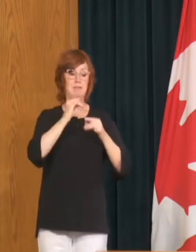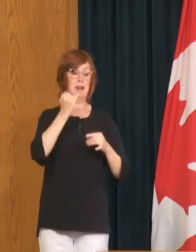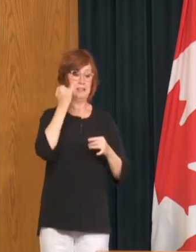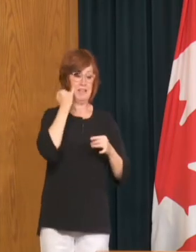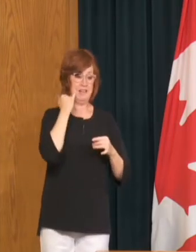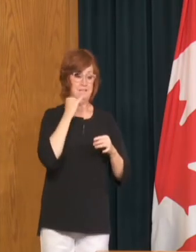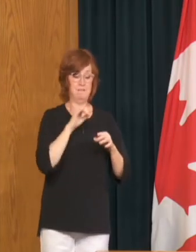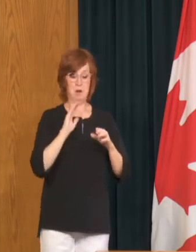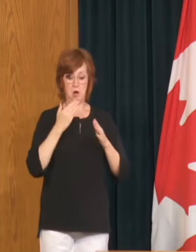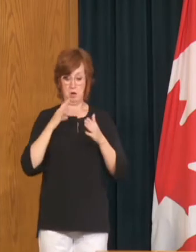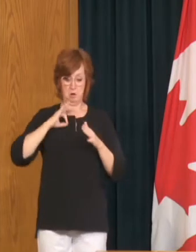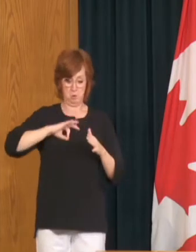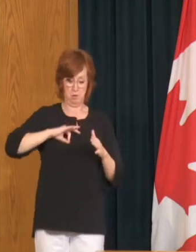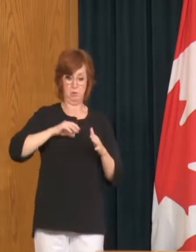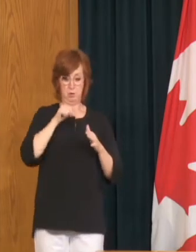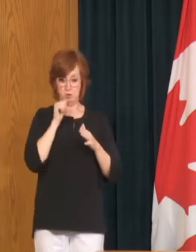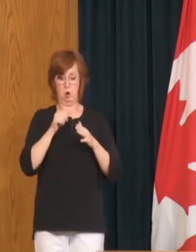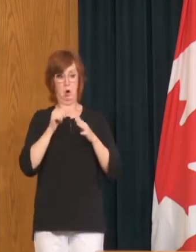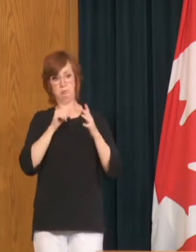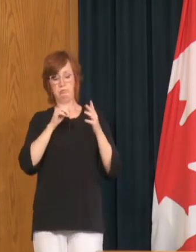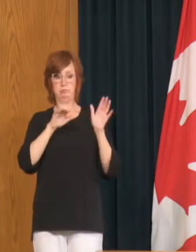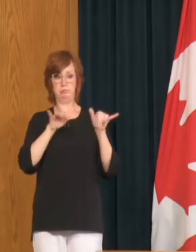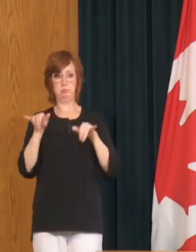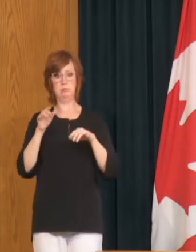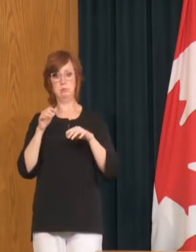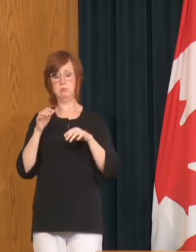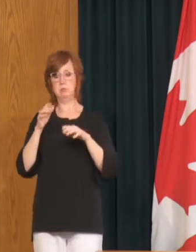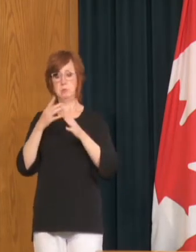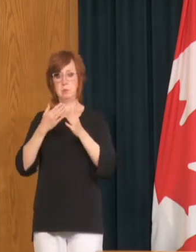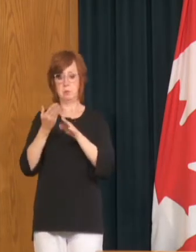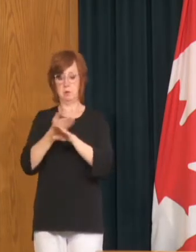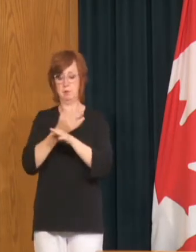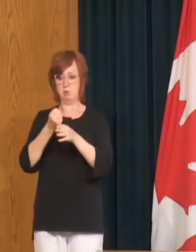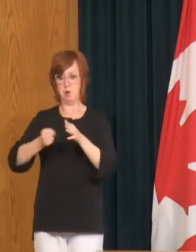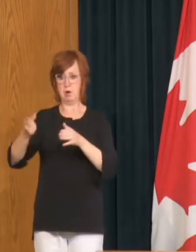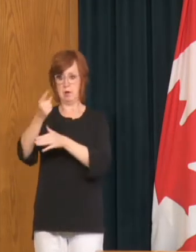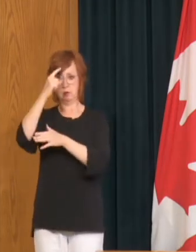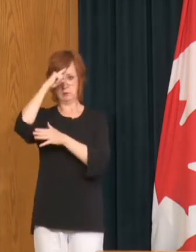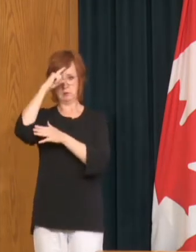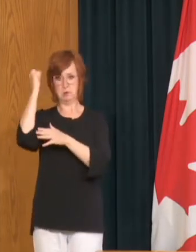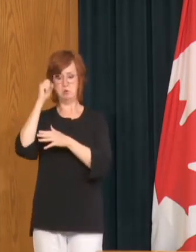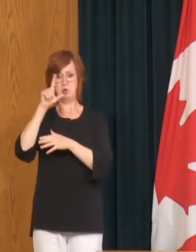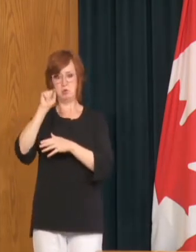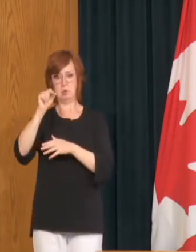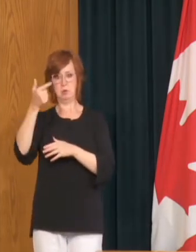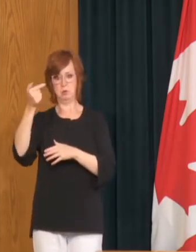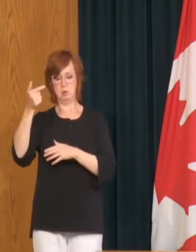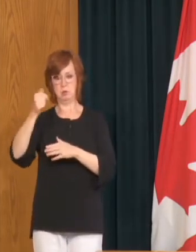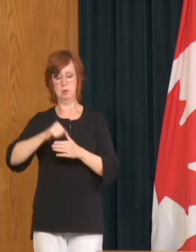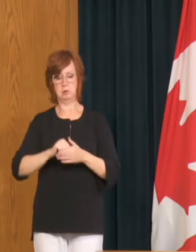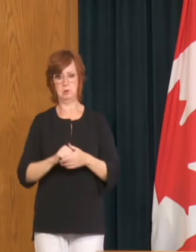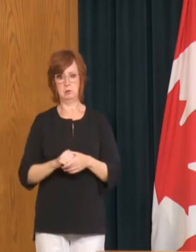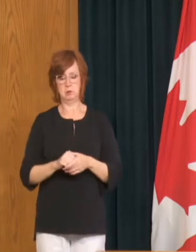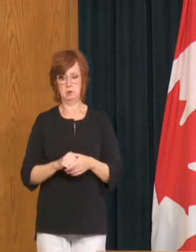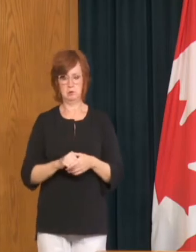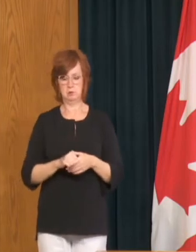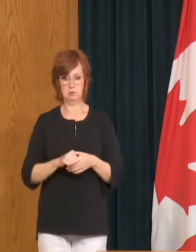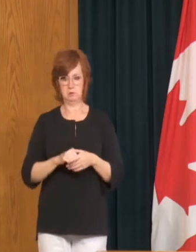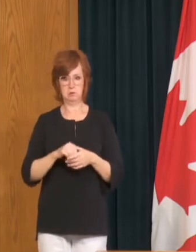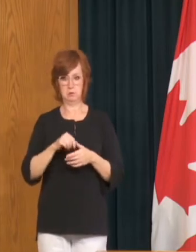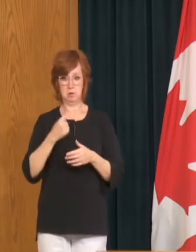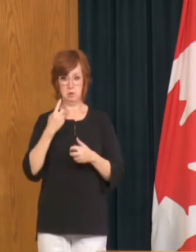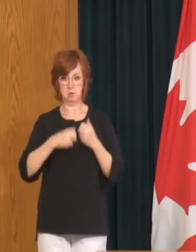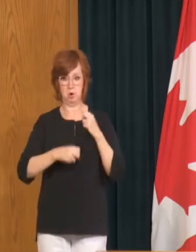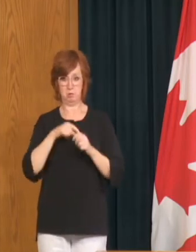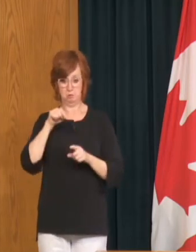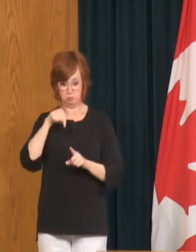we don't have a revenue recovery by next spring, next summer, I think we have much larger challenges around the world. Those